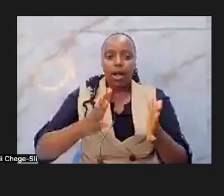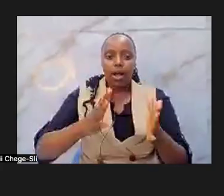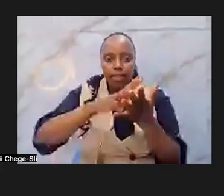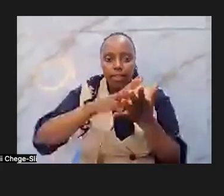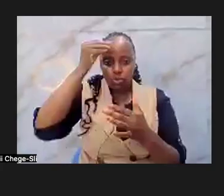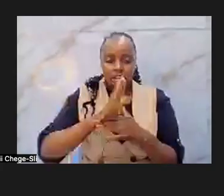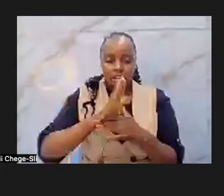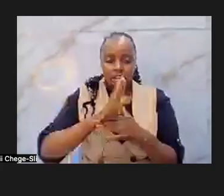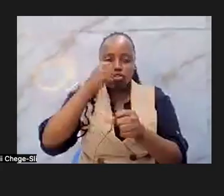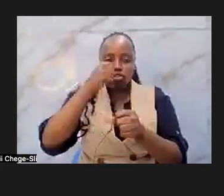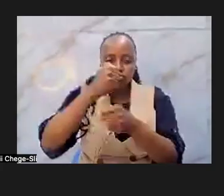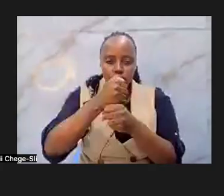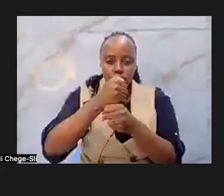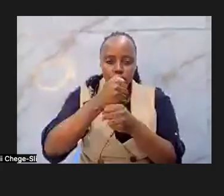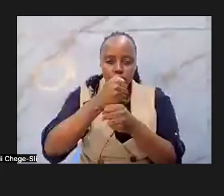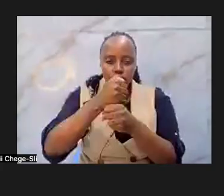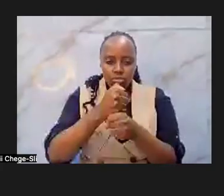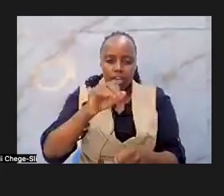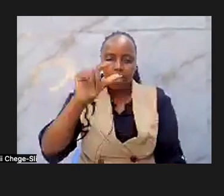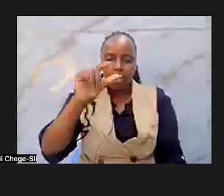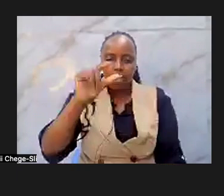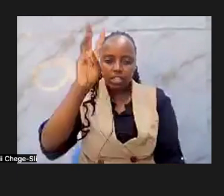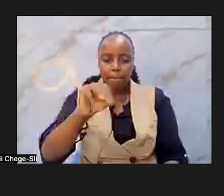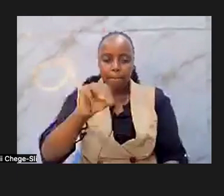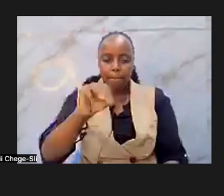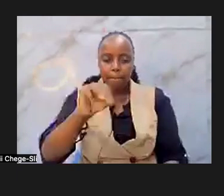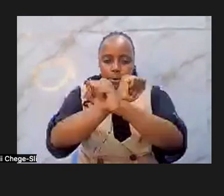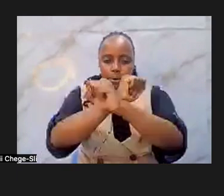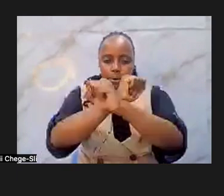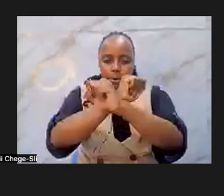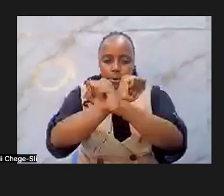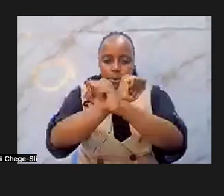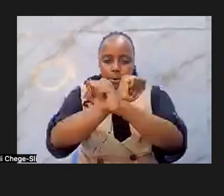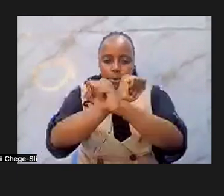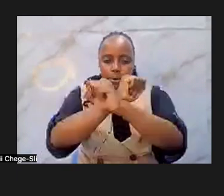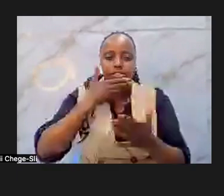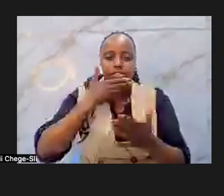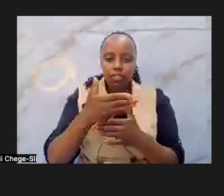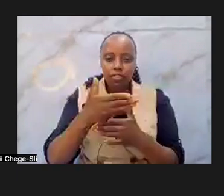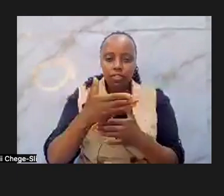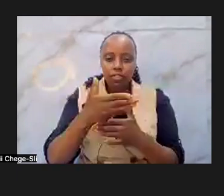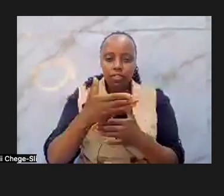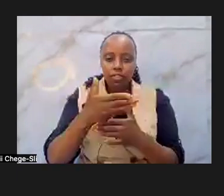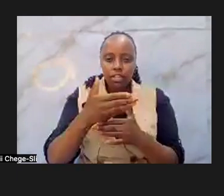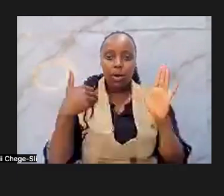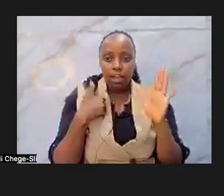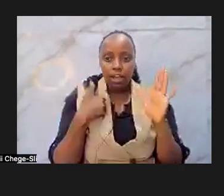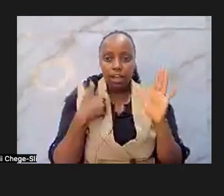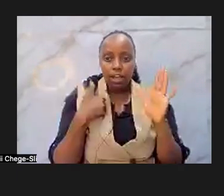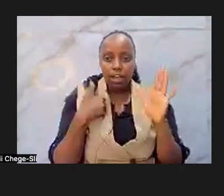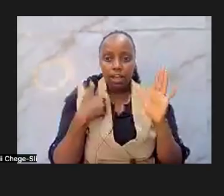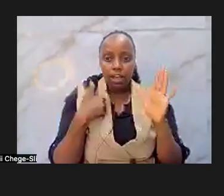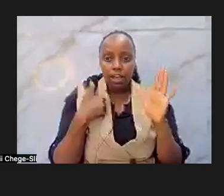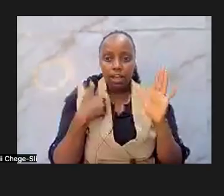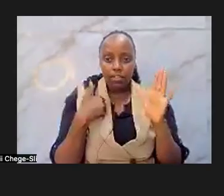response is that there is value add to what we have done. One of the things is within our training, we anchor it on the human